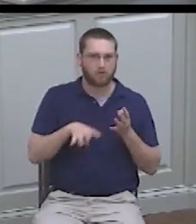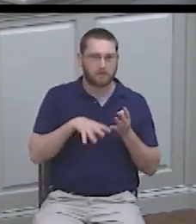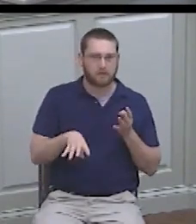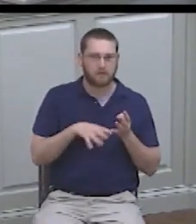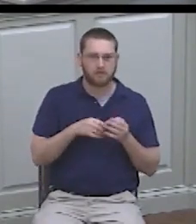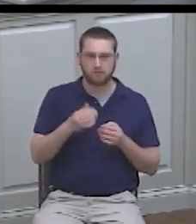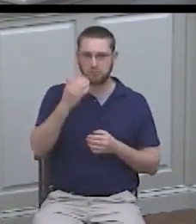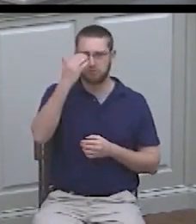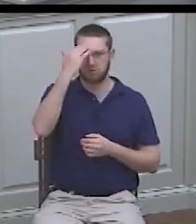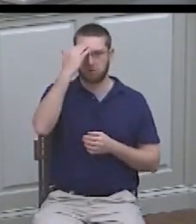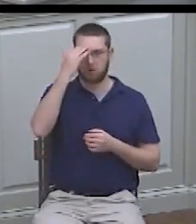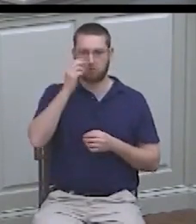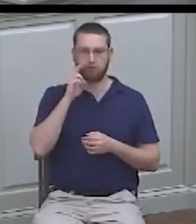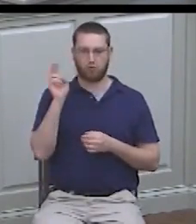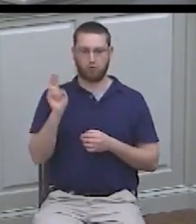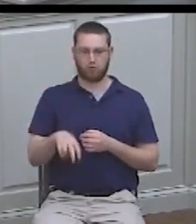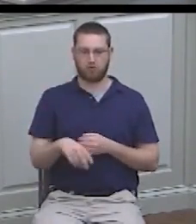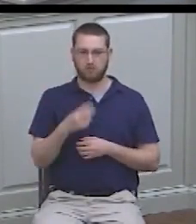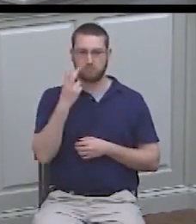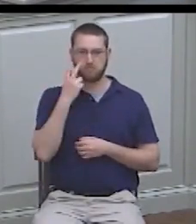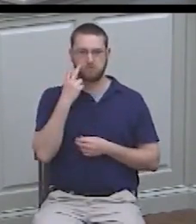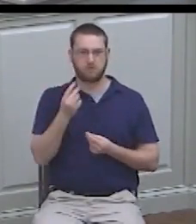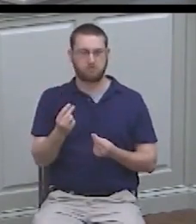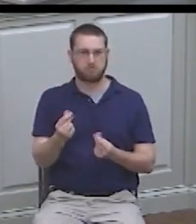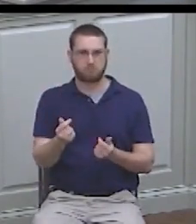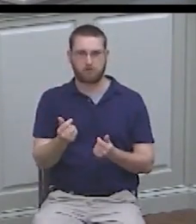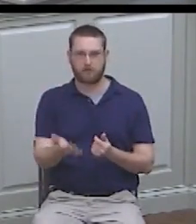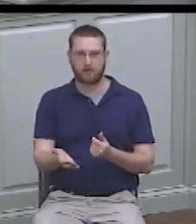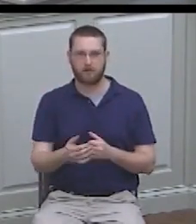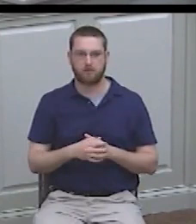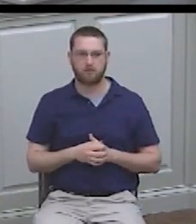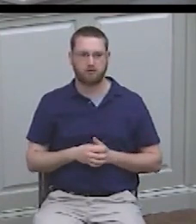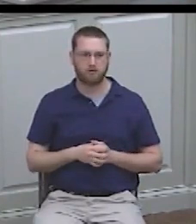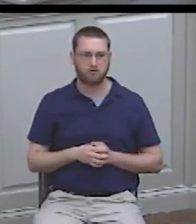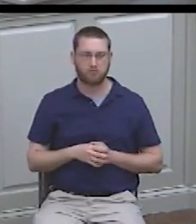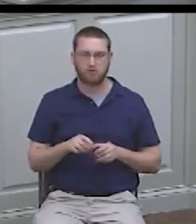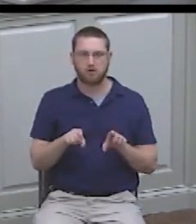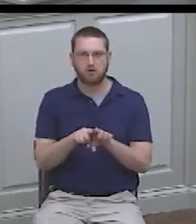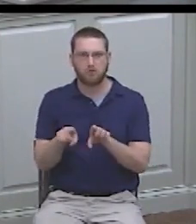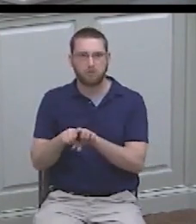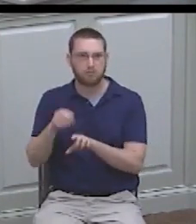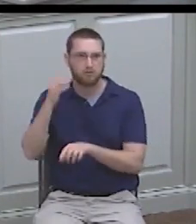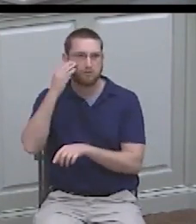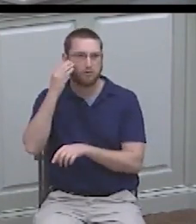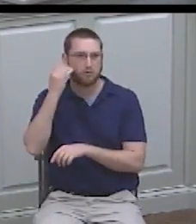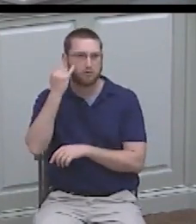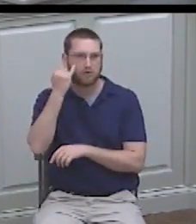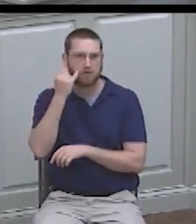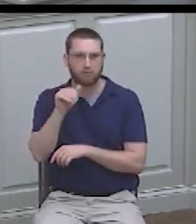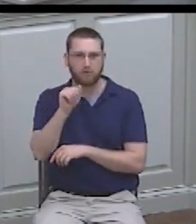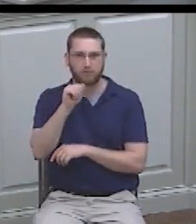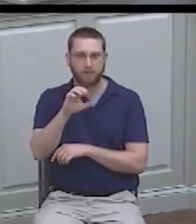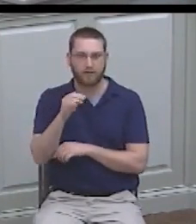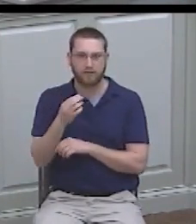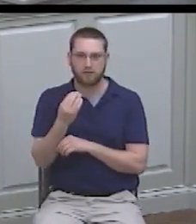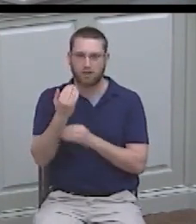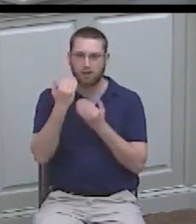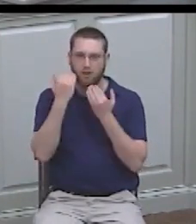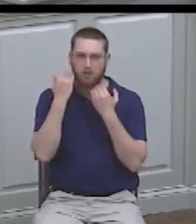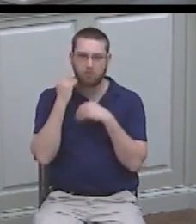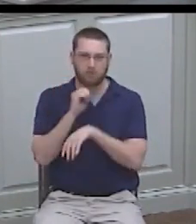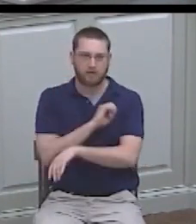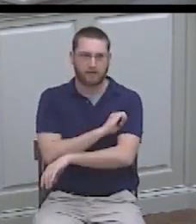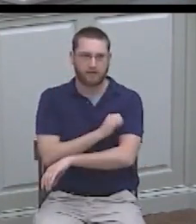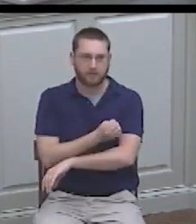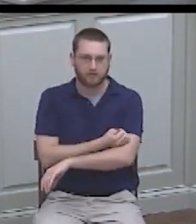so it's pretty good, pretty good. They also know if air conditioners are using more than they should,